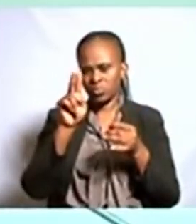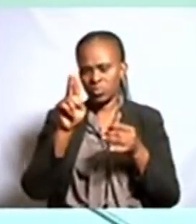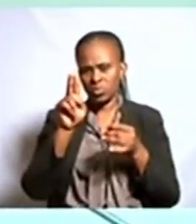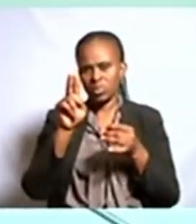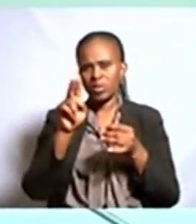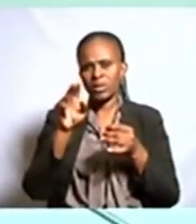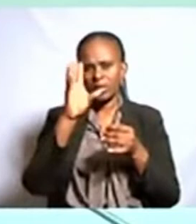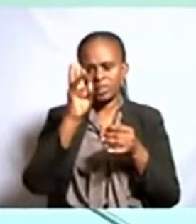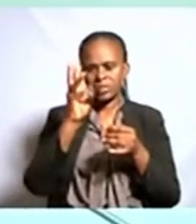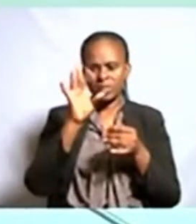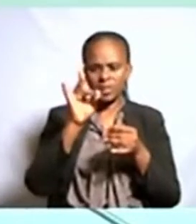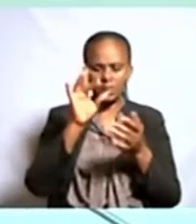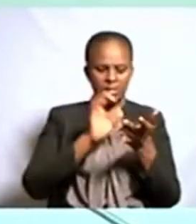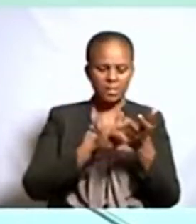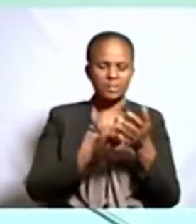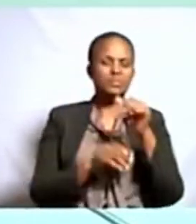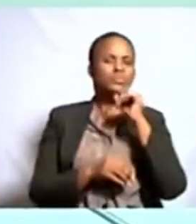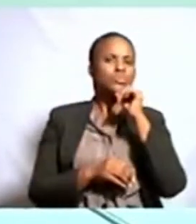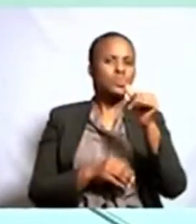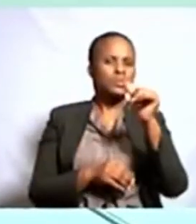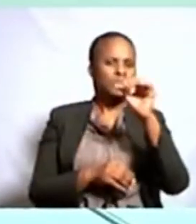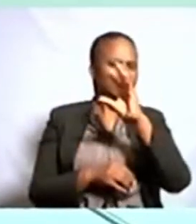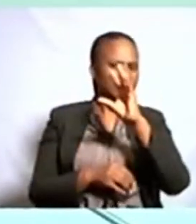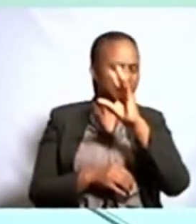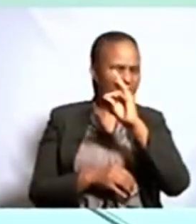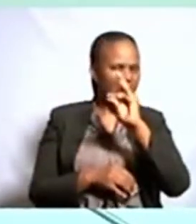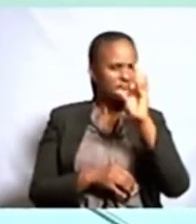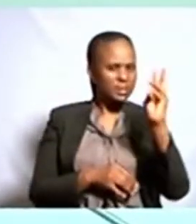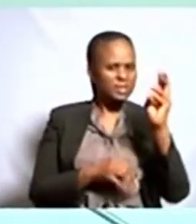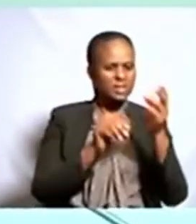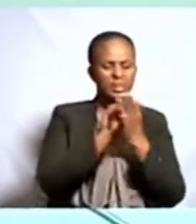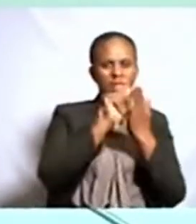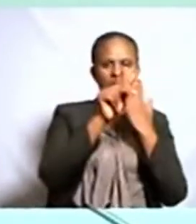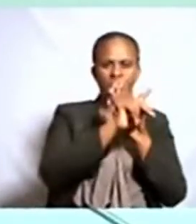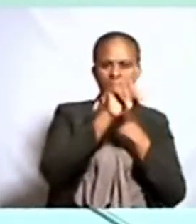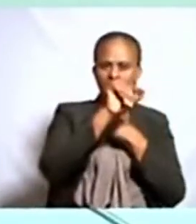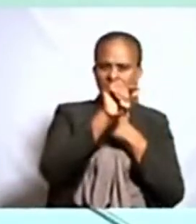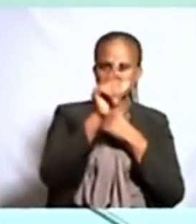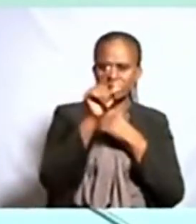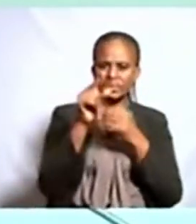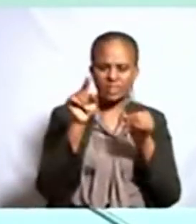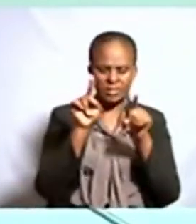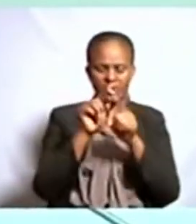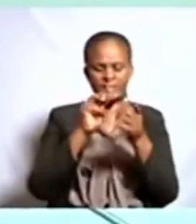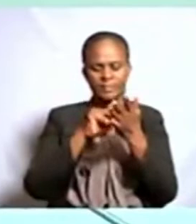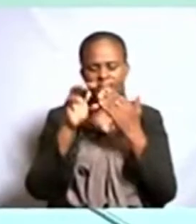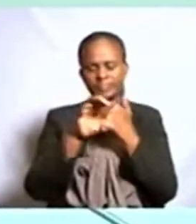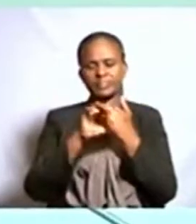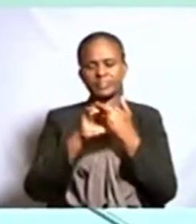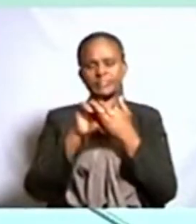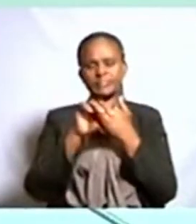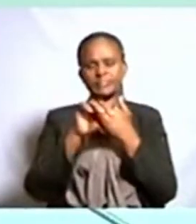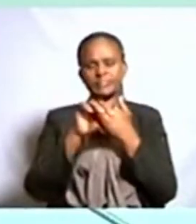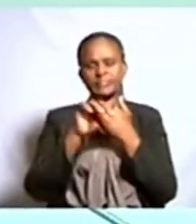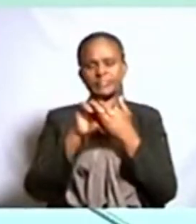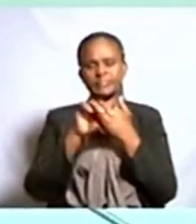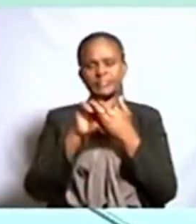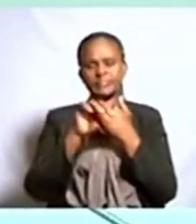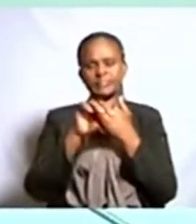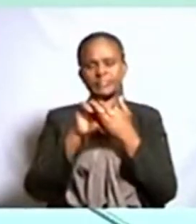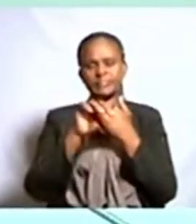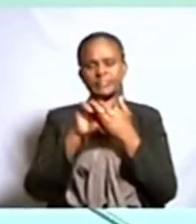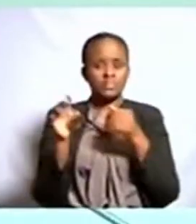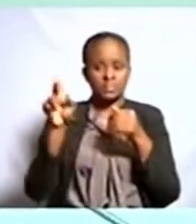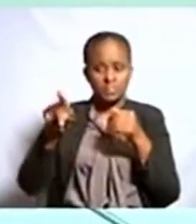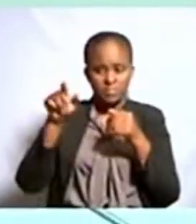was 68,000 and not 76,000 in April 2021 and March 2022 respectively.